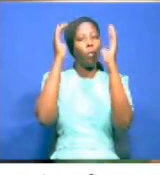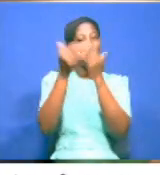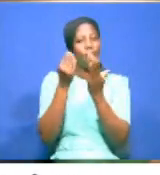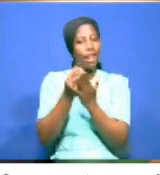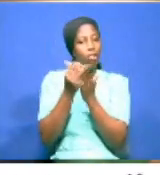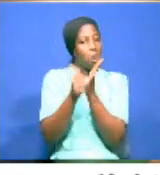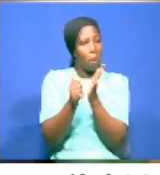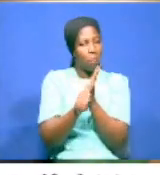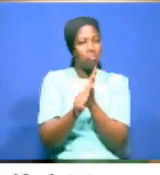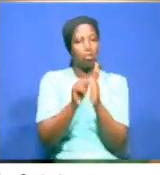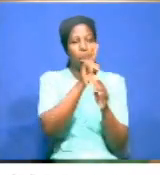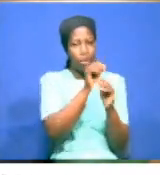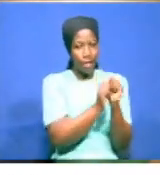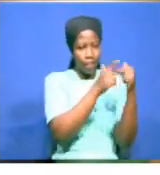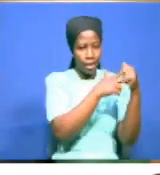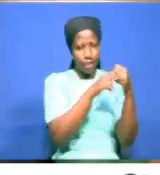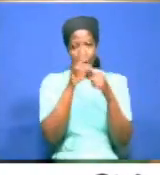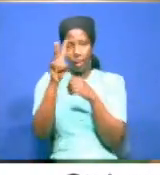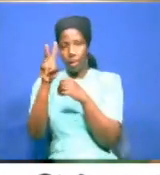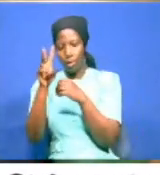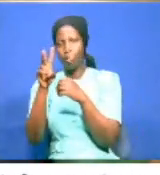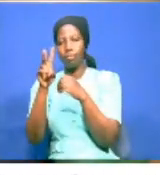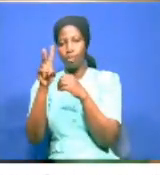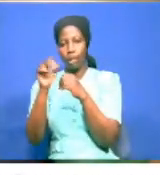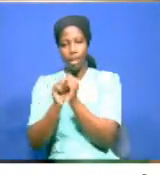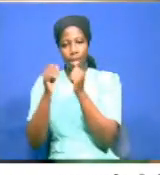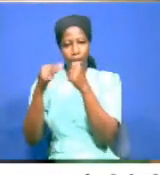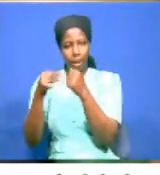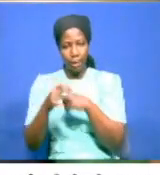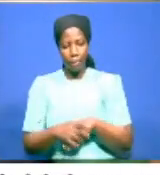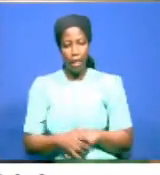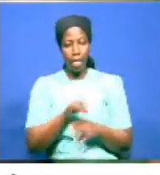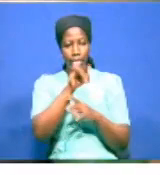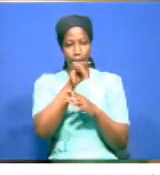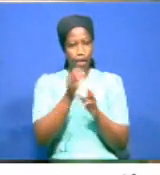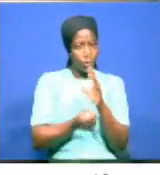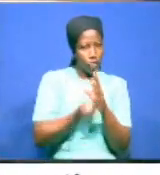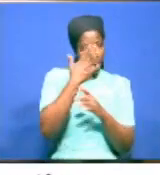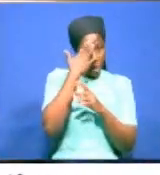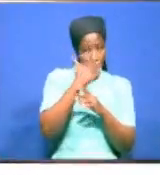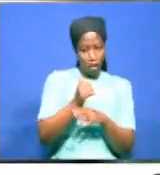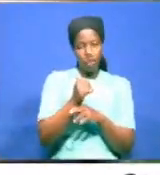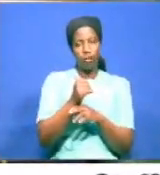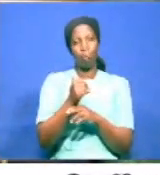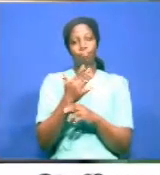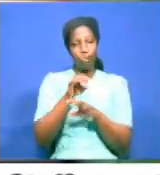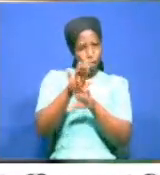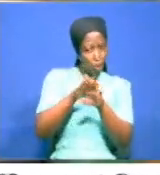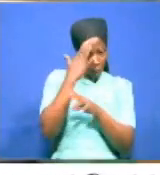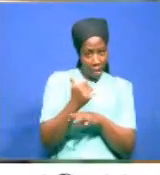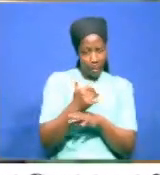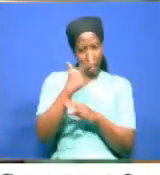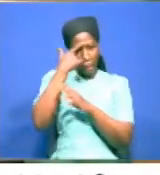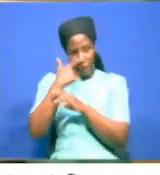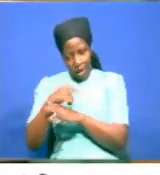of 2017-2018. The slower growth was as a result of policy uncertainty, declines in global